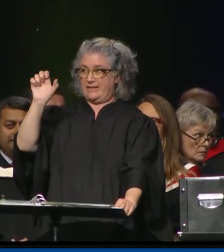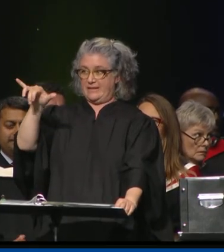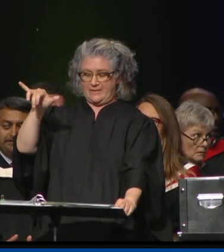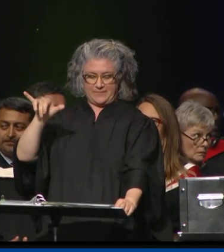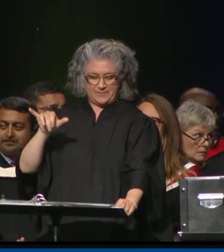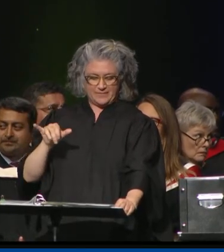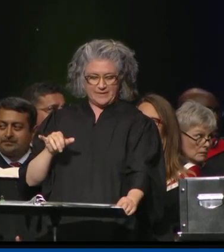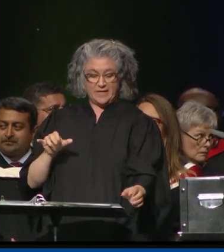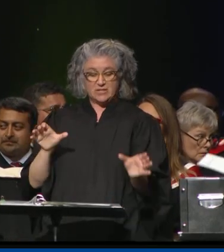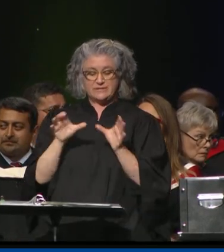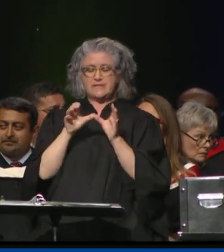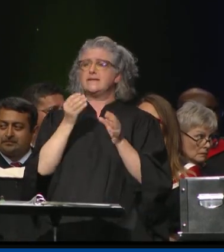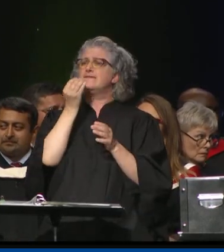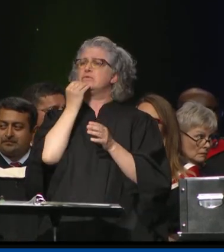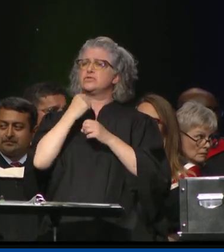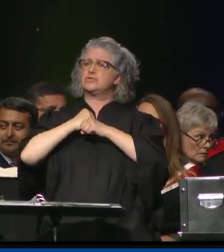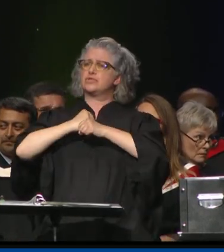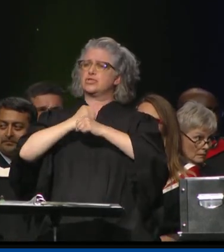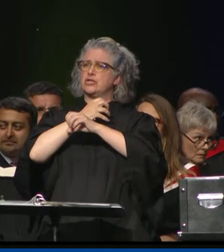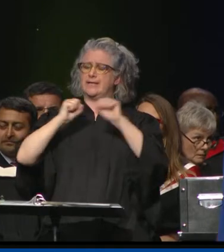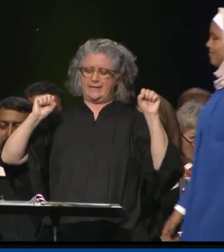Certificate in Food Security.